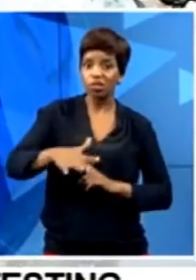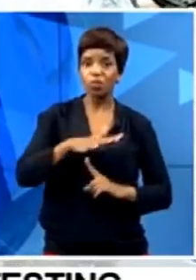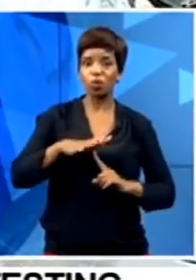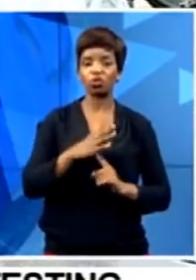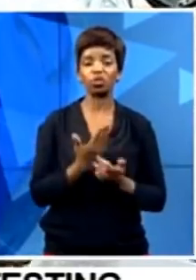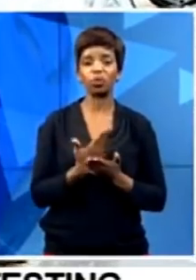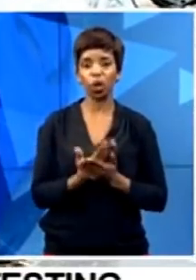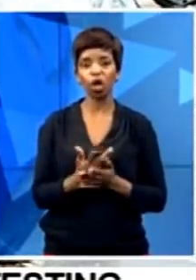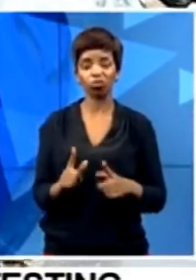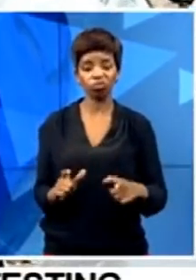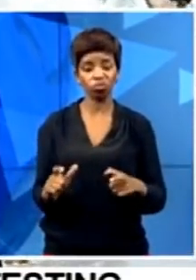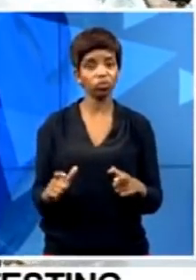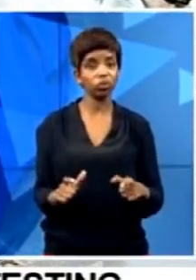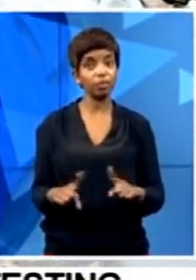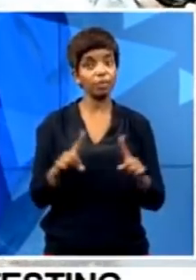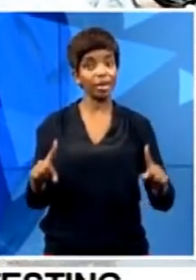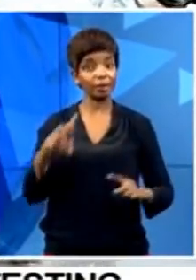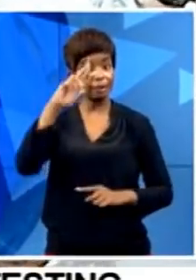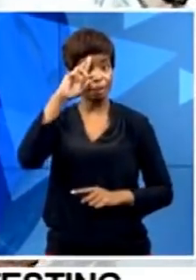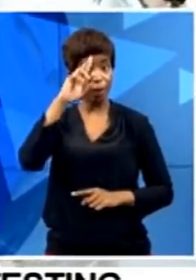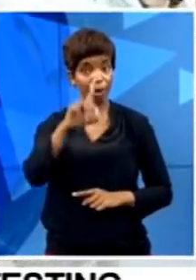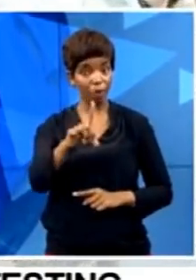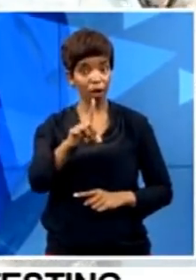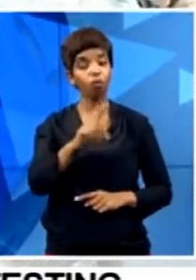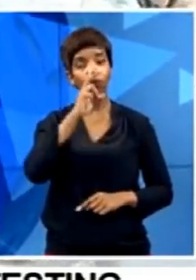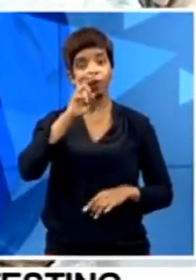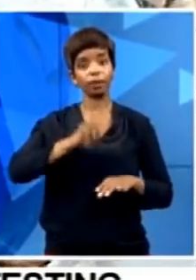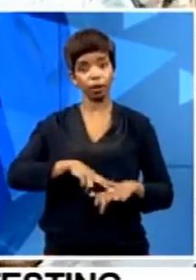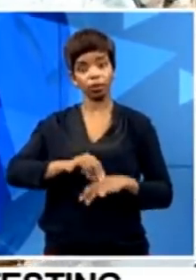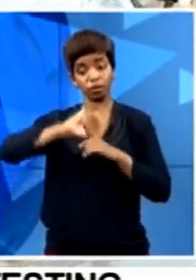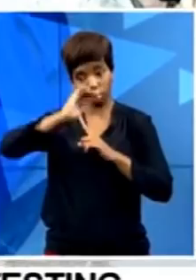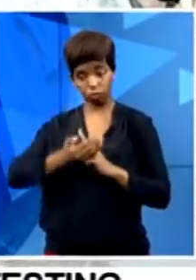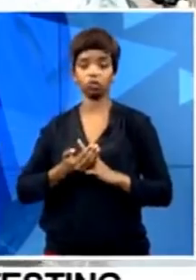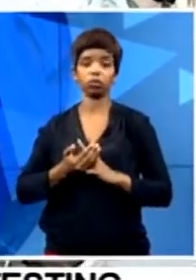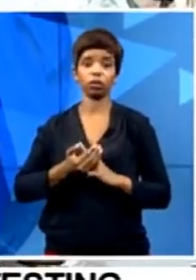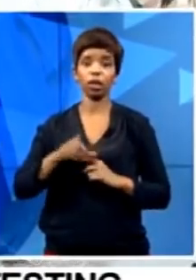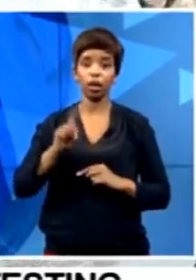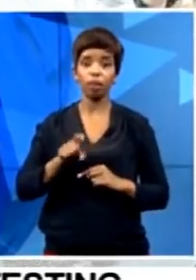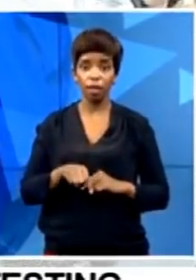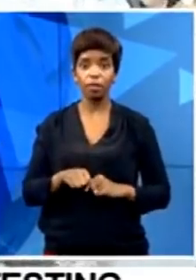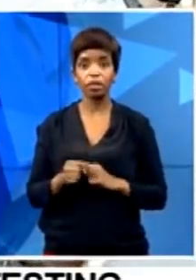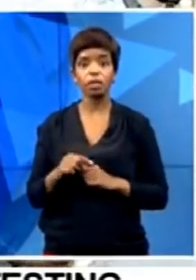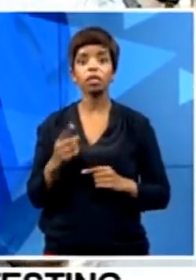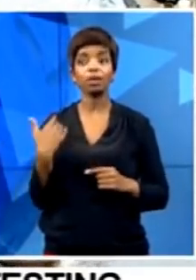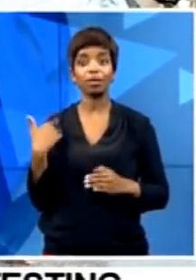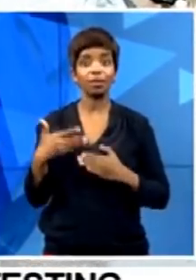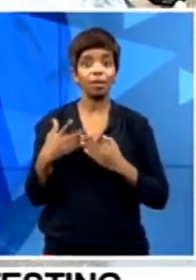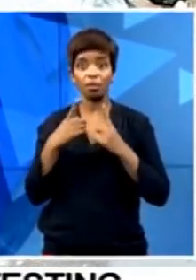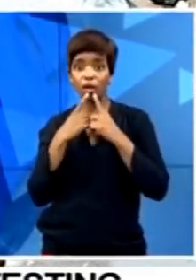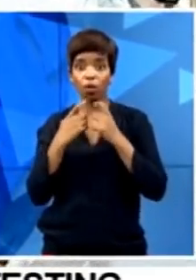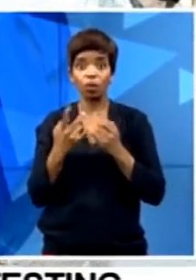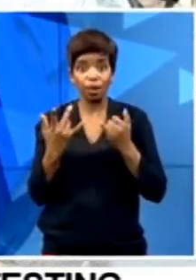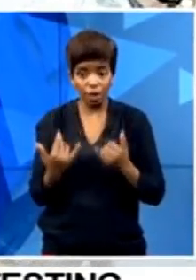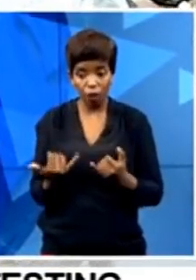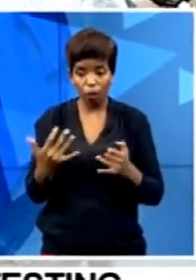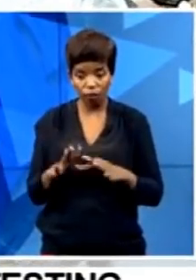that the protective clothing is there, and it has been a complaint, and now it is being packaged. That's why we're starting in full swing next week. It